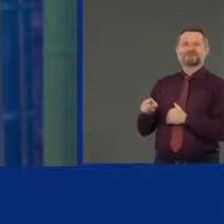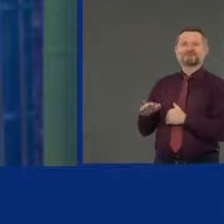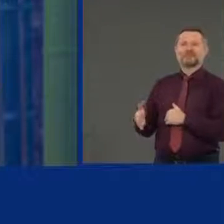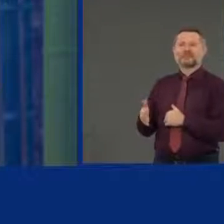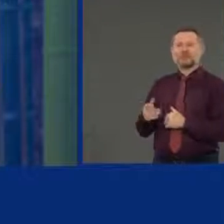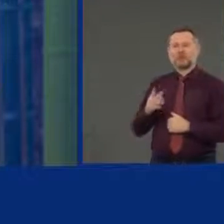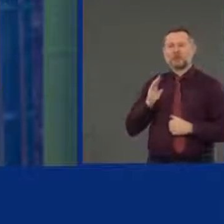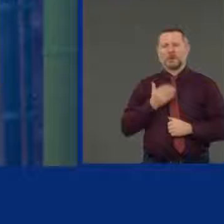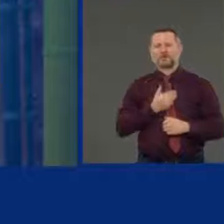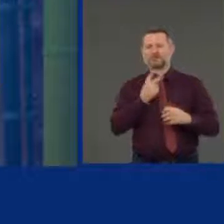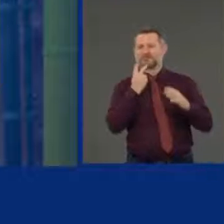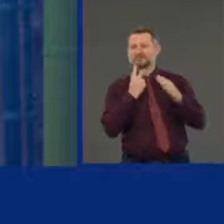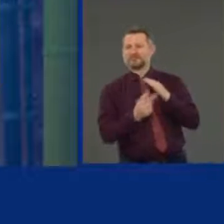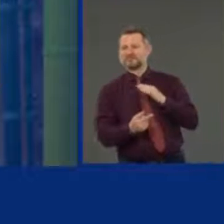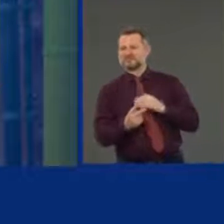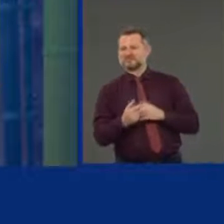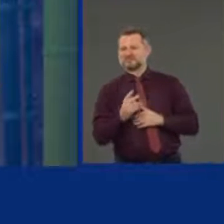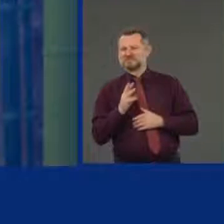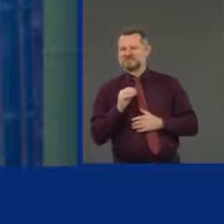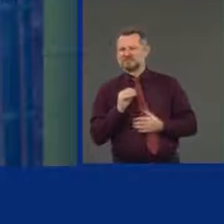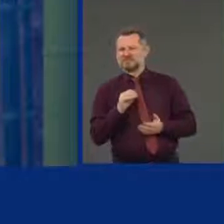to 149,000?